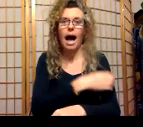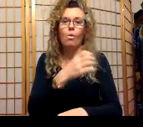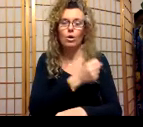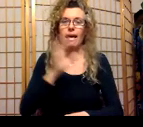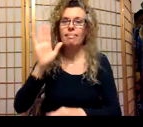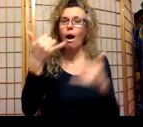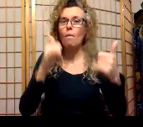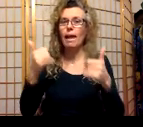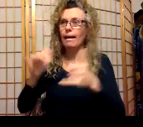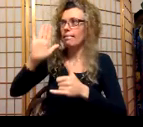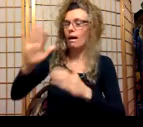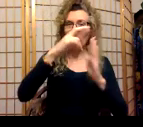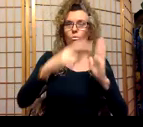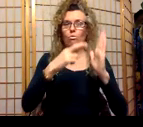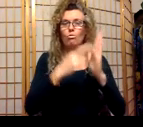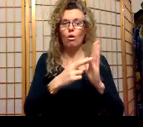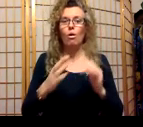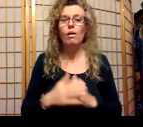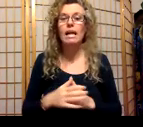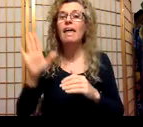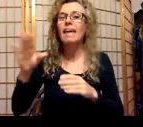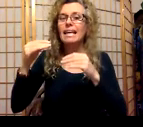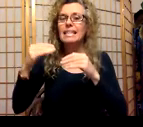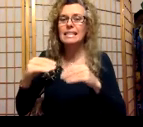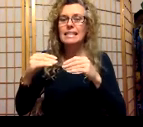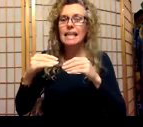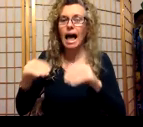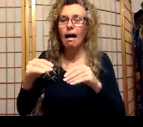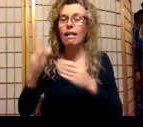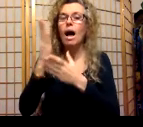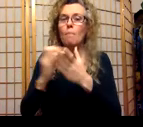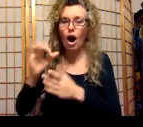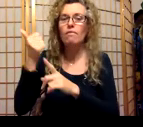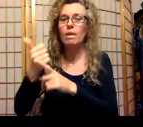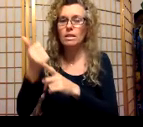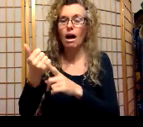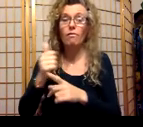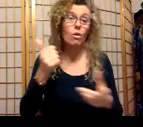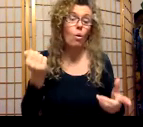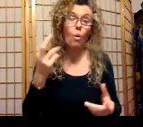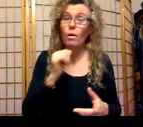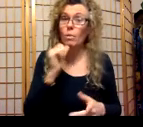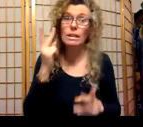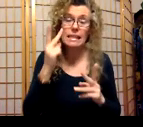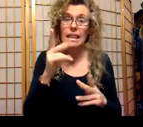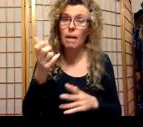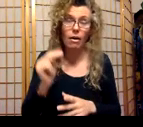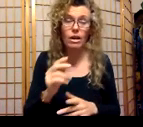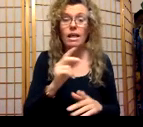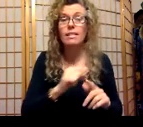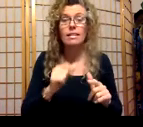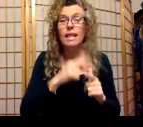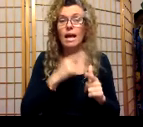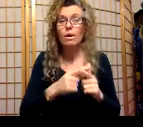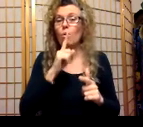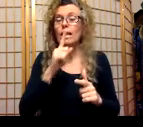are playing their role. They sell a part of themselves, otherwise we would not see this pattern. Then we would actually see the